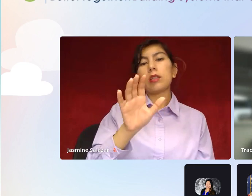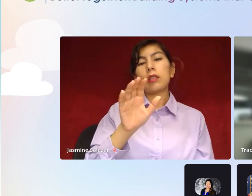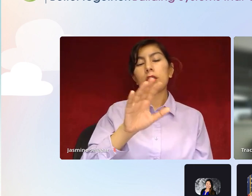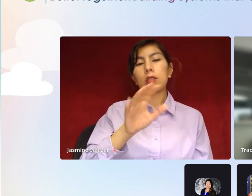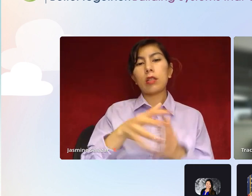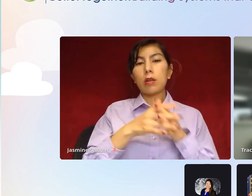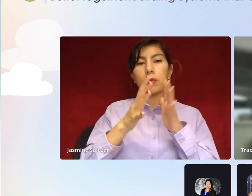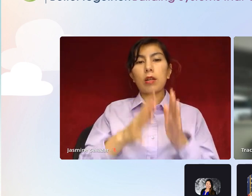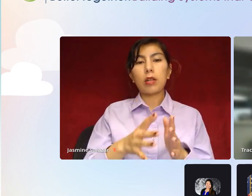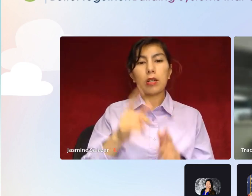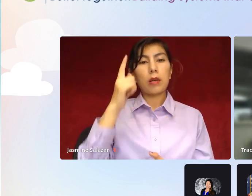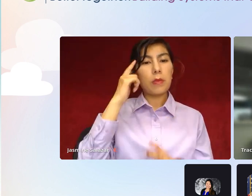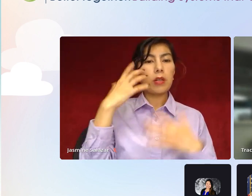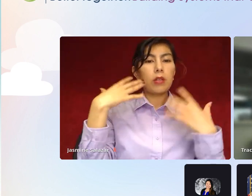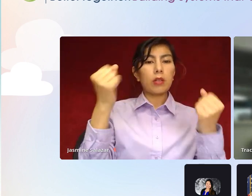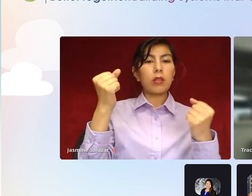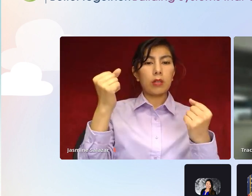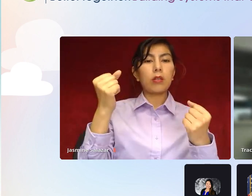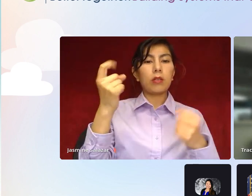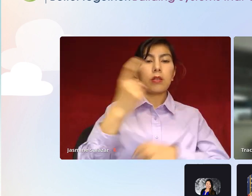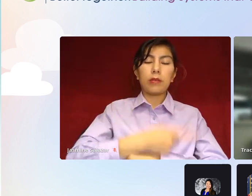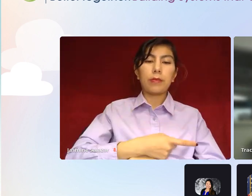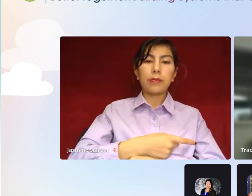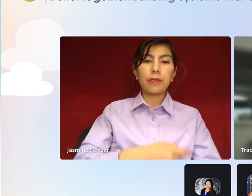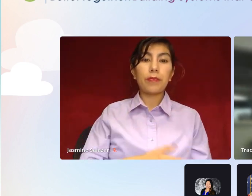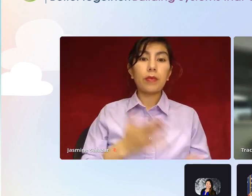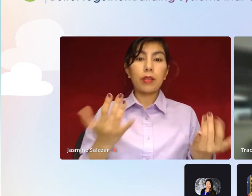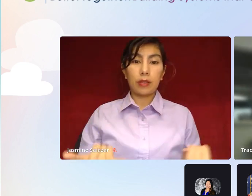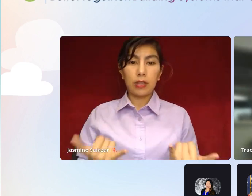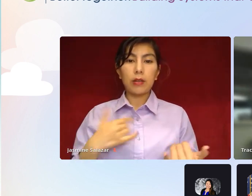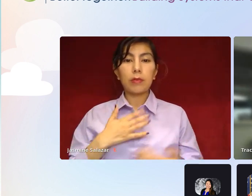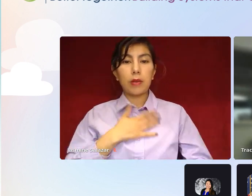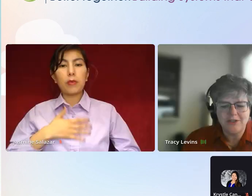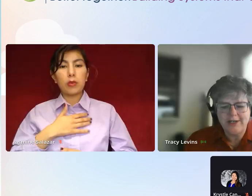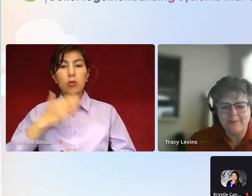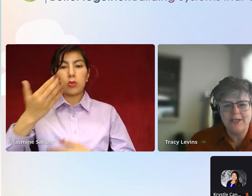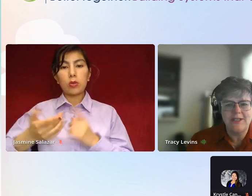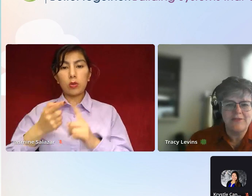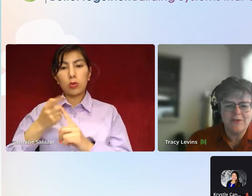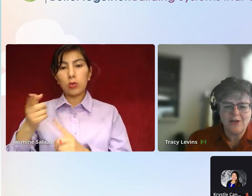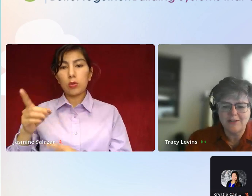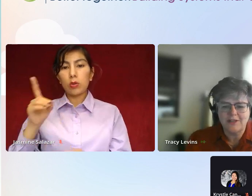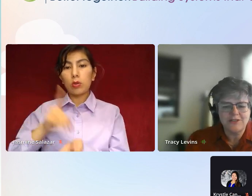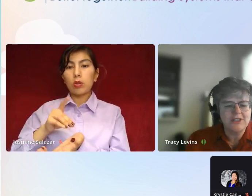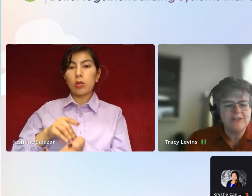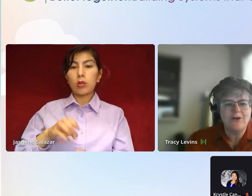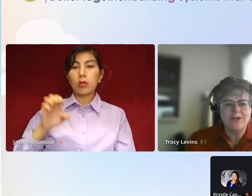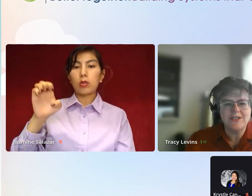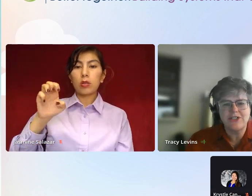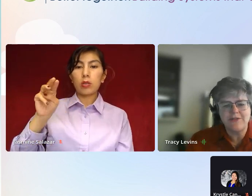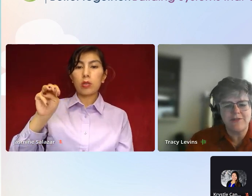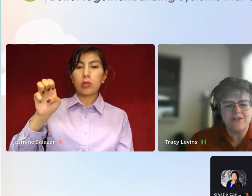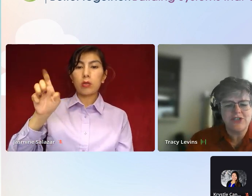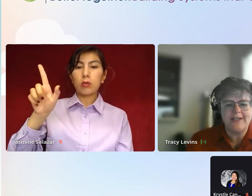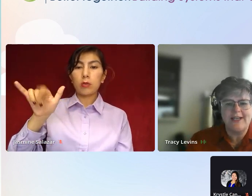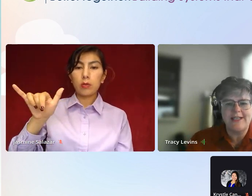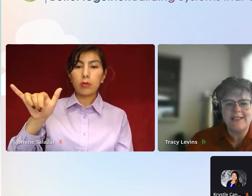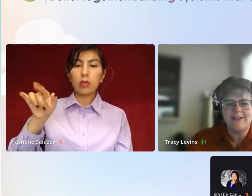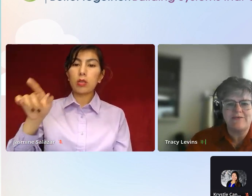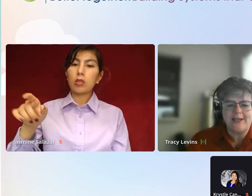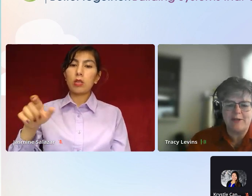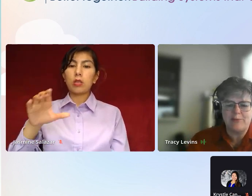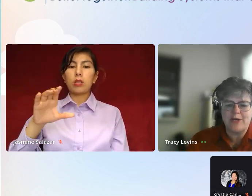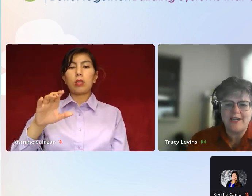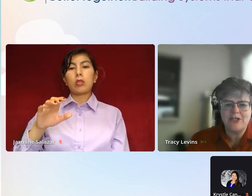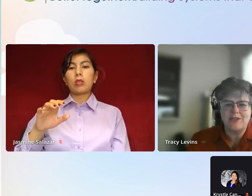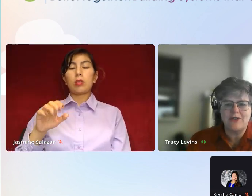Health Awareness Day. It's now my pleasure to introduce you all to Dr. Emily Lickvar. Dr. Lickvar is the Chief of the Child and